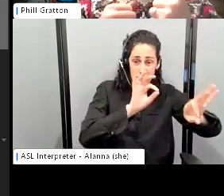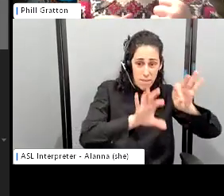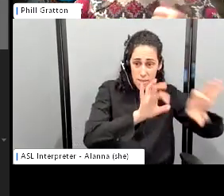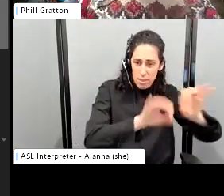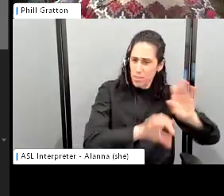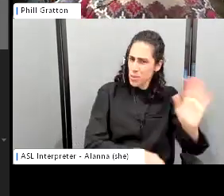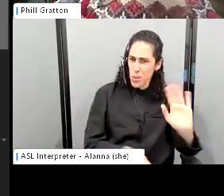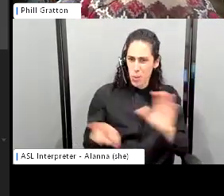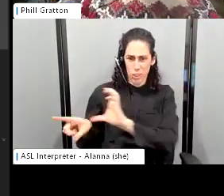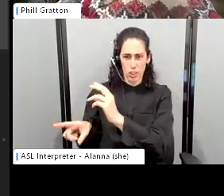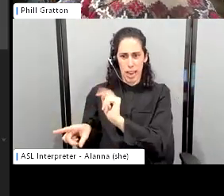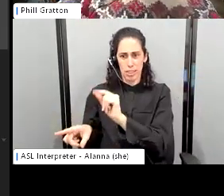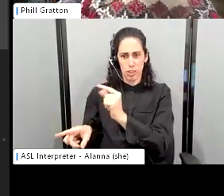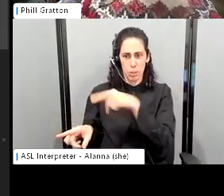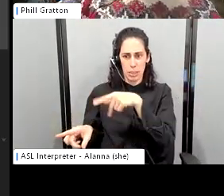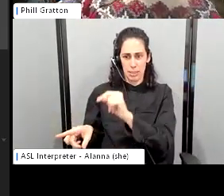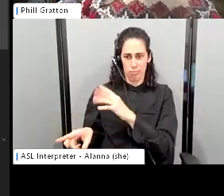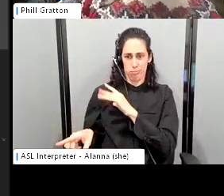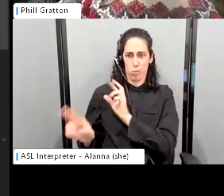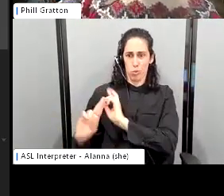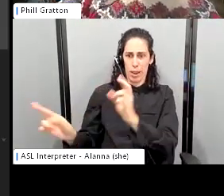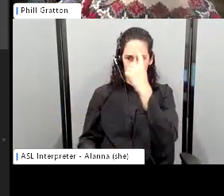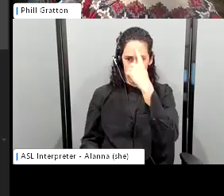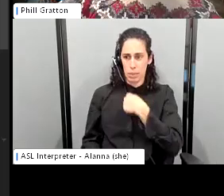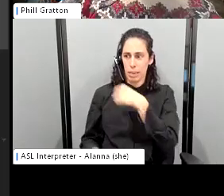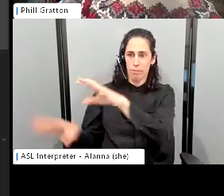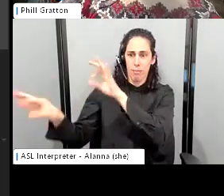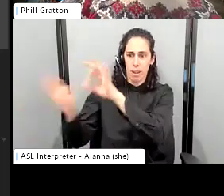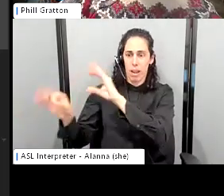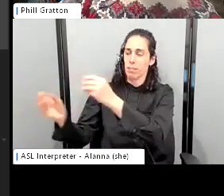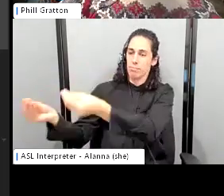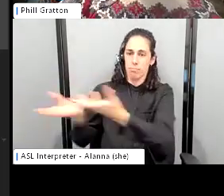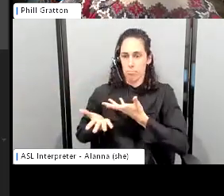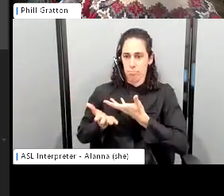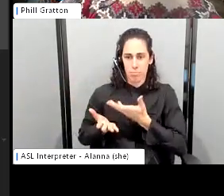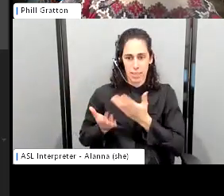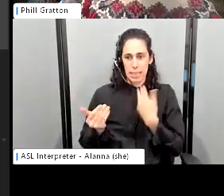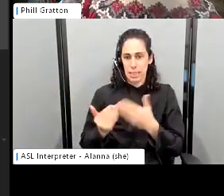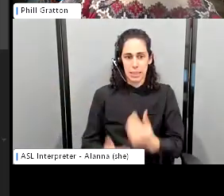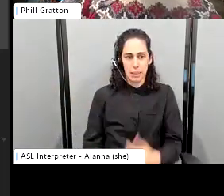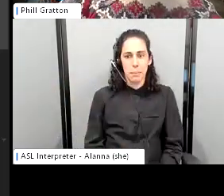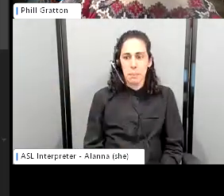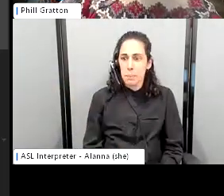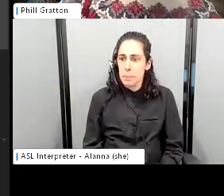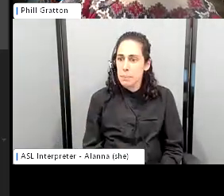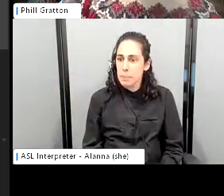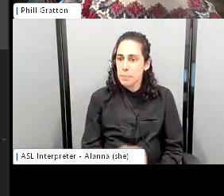to action. Phil, there's an interesting comment. I think somebody says she's wondering if it will warn us how fast oregano and mint will